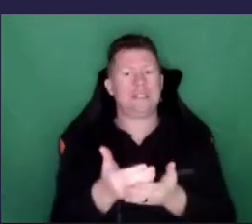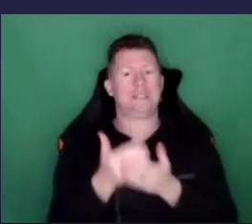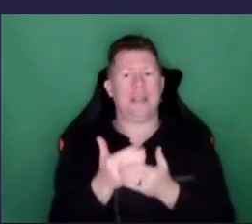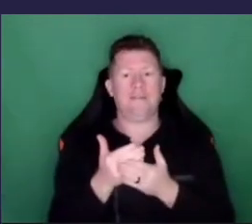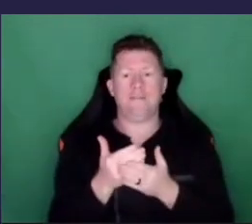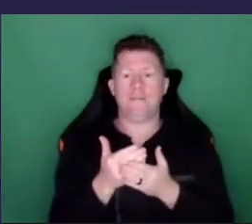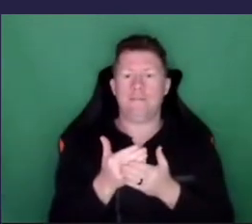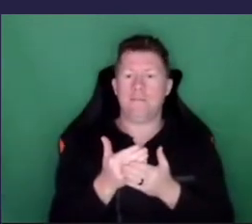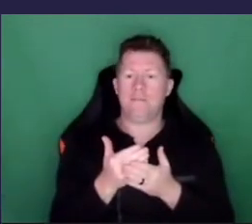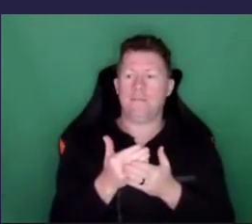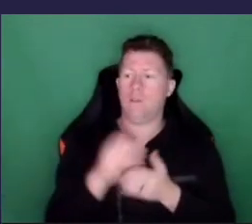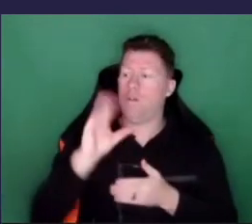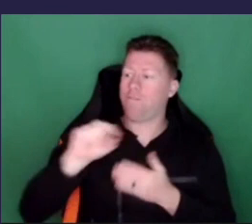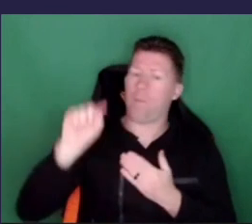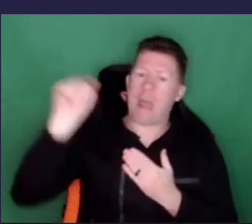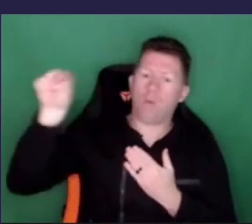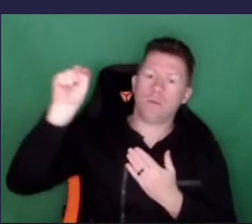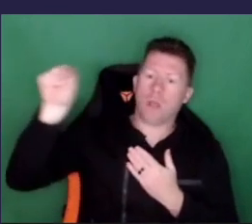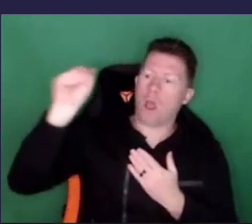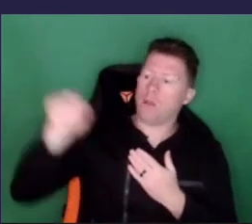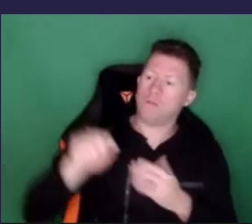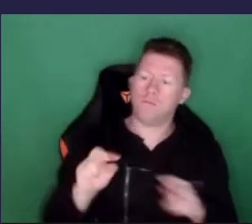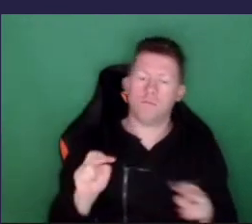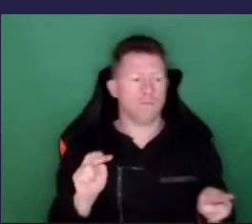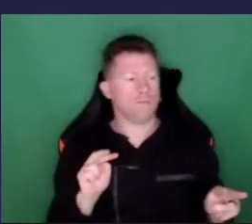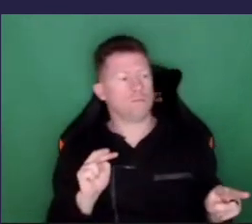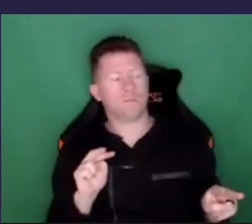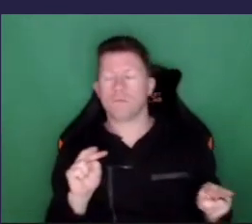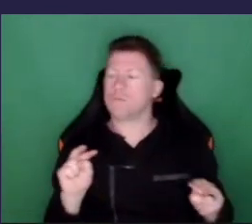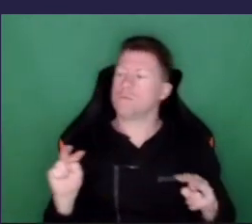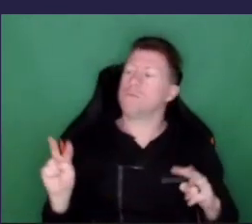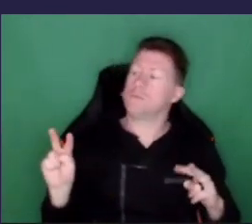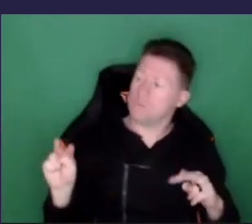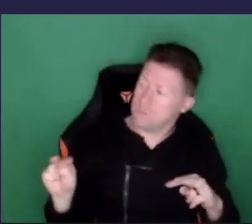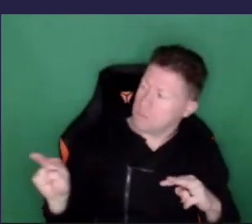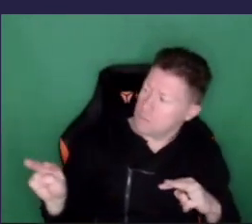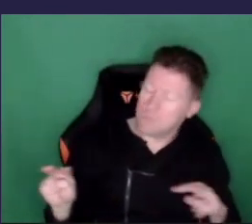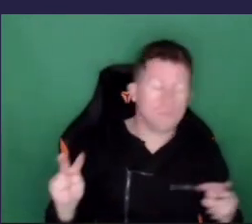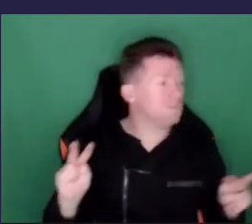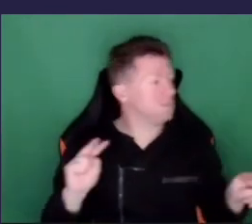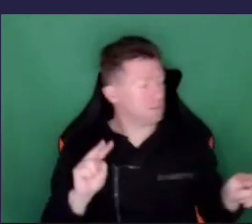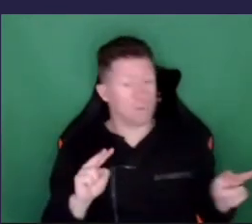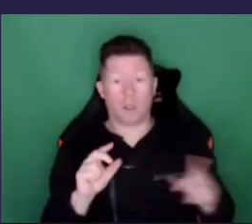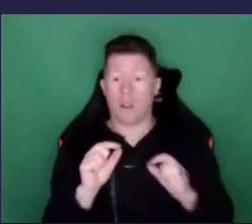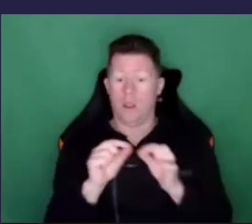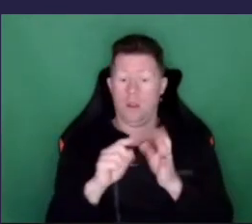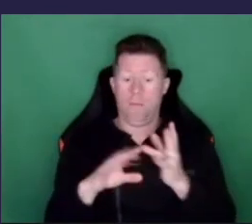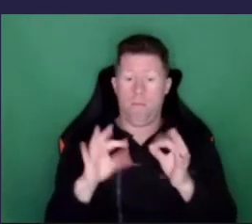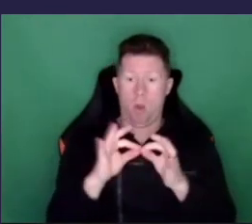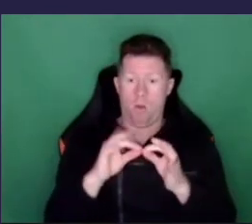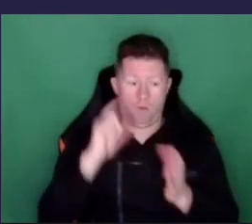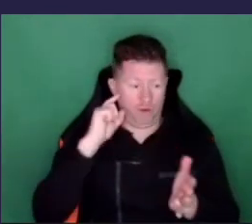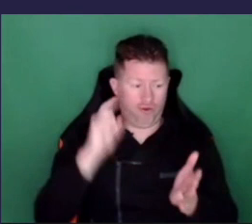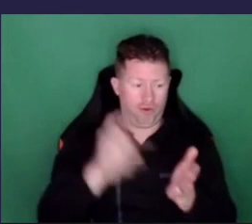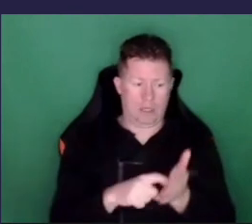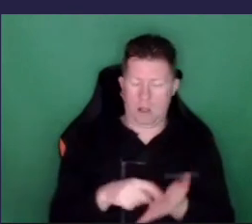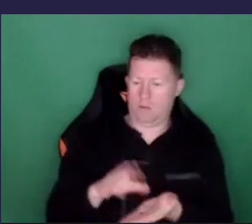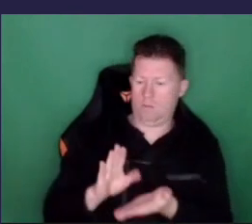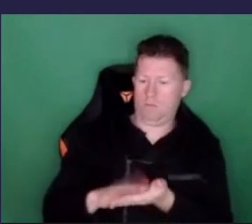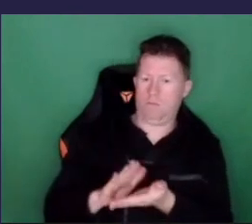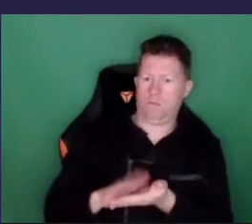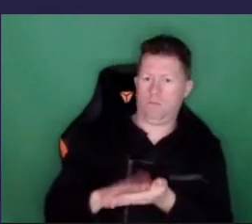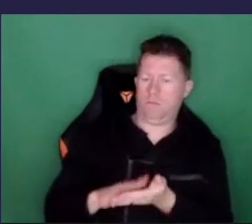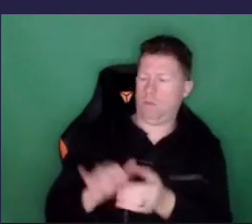outside. And he said Bob was recognized by the congregation as a porter, not just